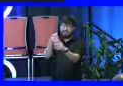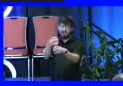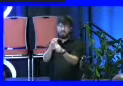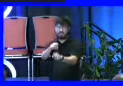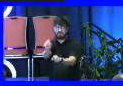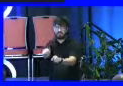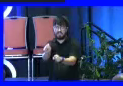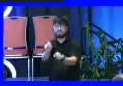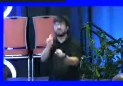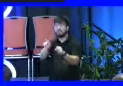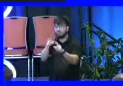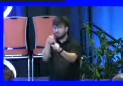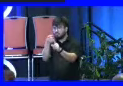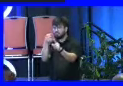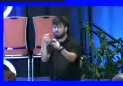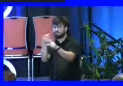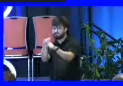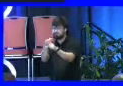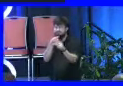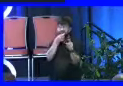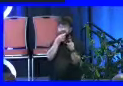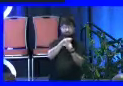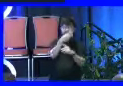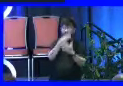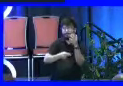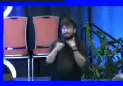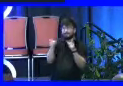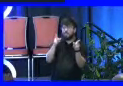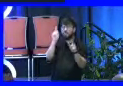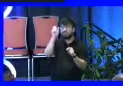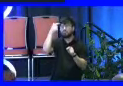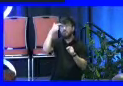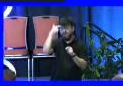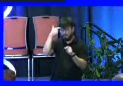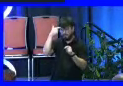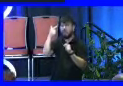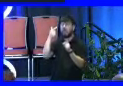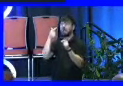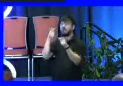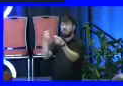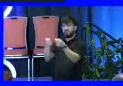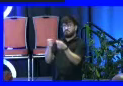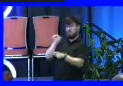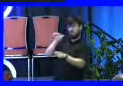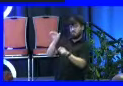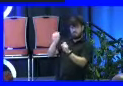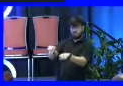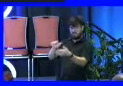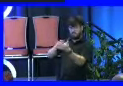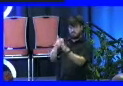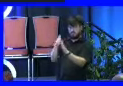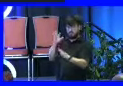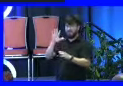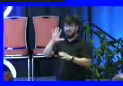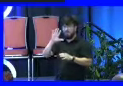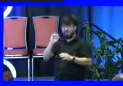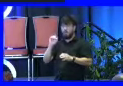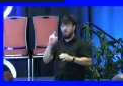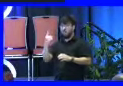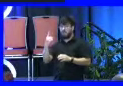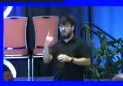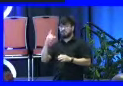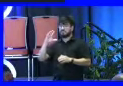both the Arizona Department of Housing, which is a state agency, and Access, to our Office of General Counsel. Hey, can we become a 501c3? And I mean,